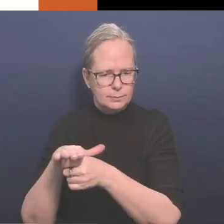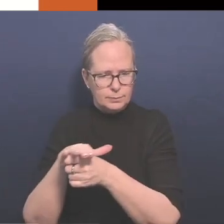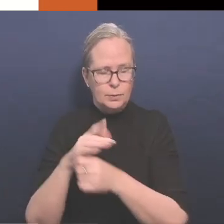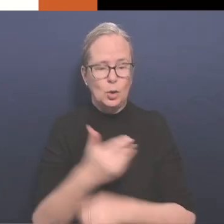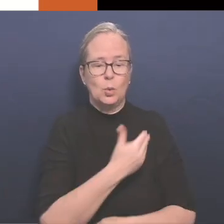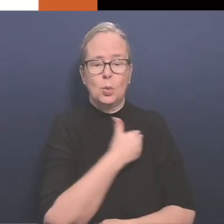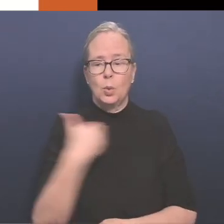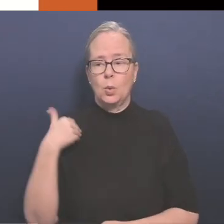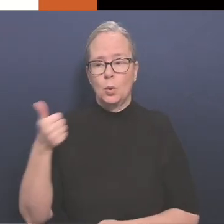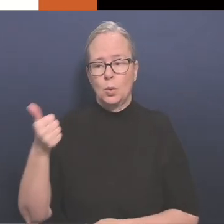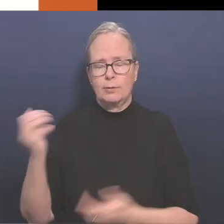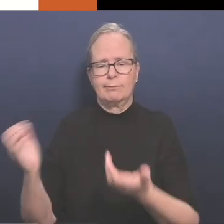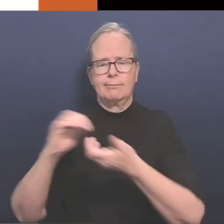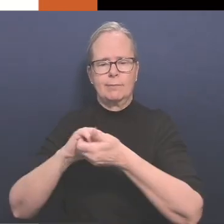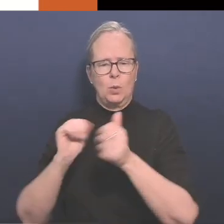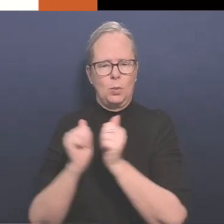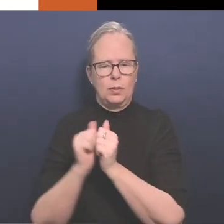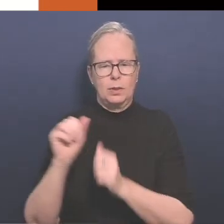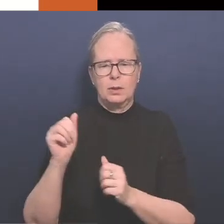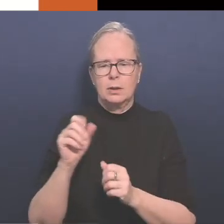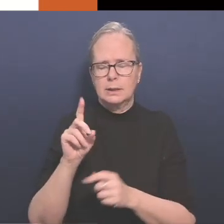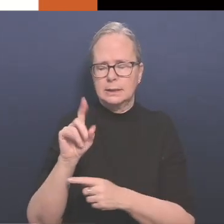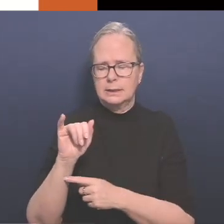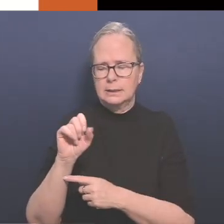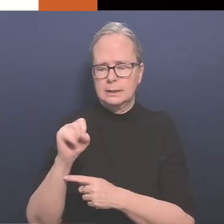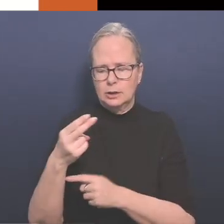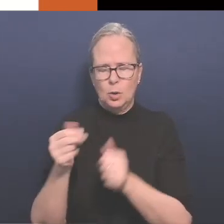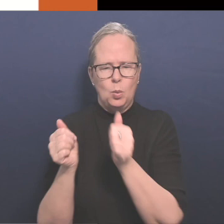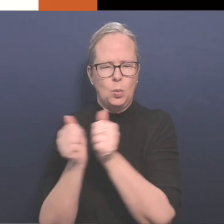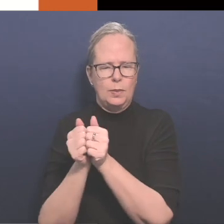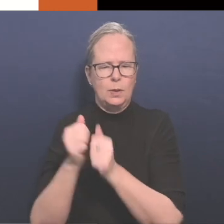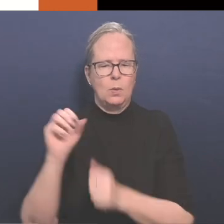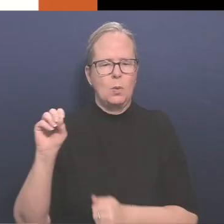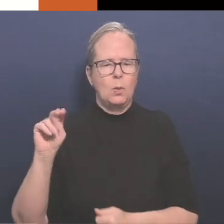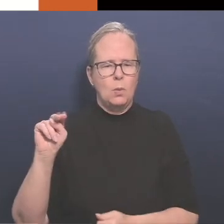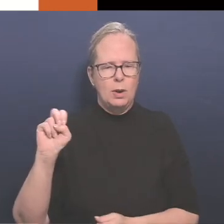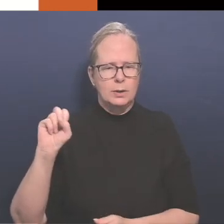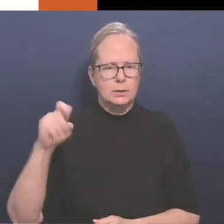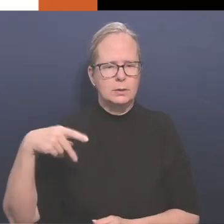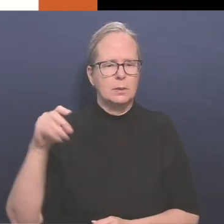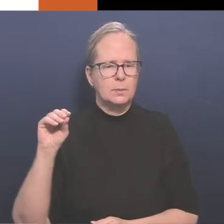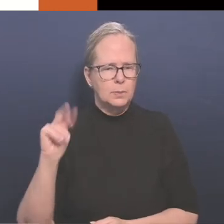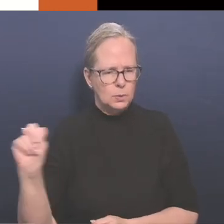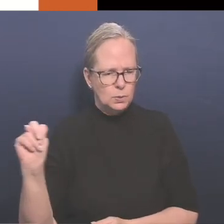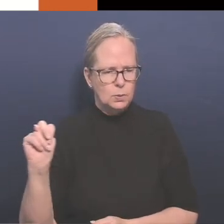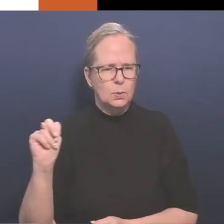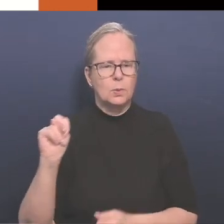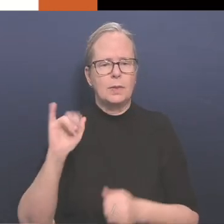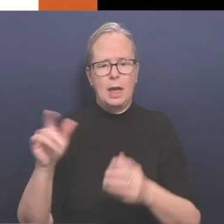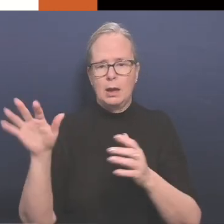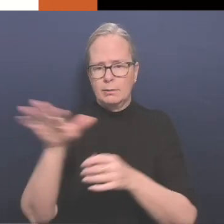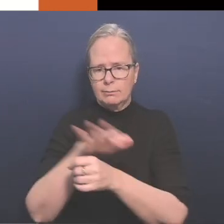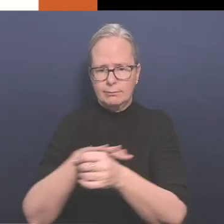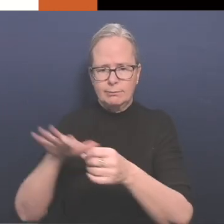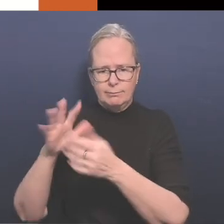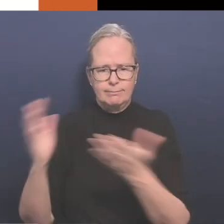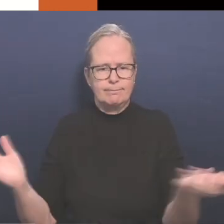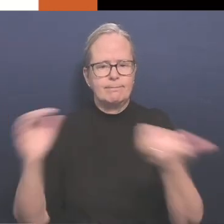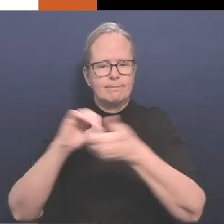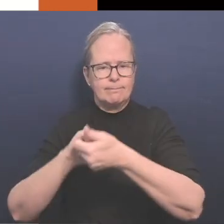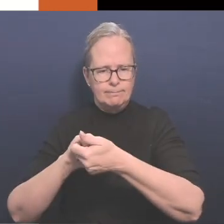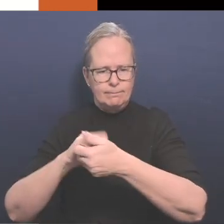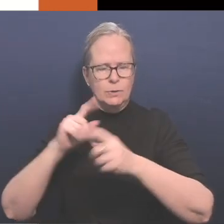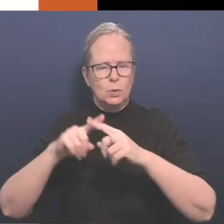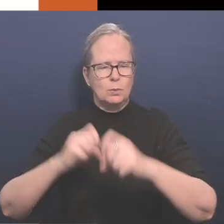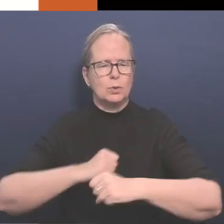leading financial empowerment champion, we work with partners in all sectors to ensure that all Canadians, regardless of their